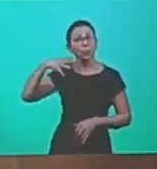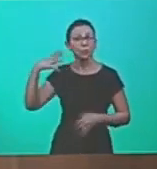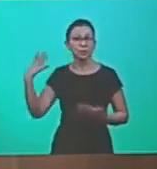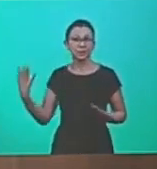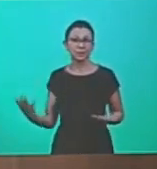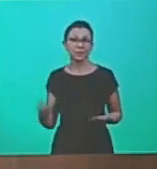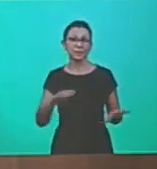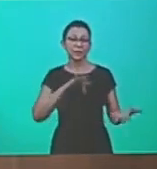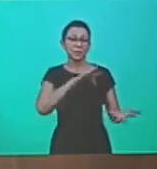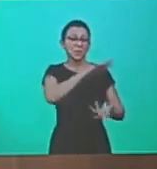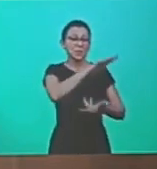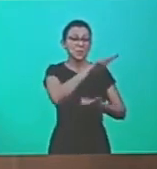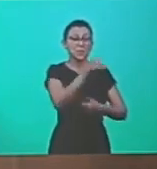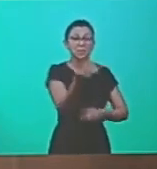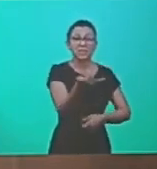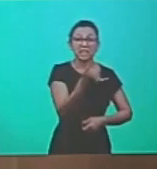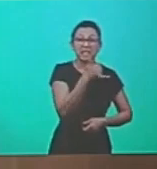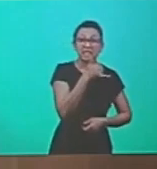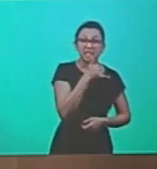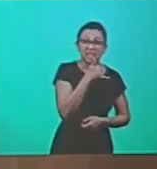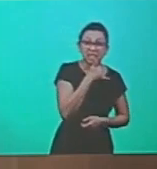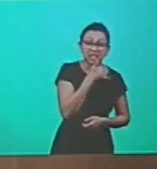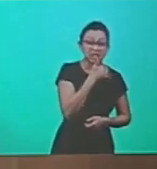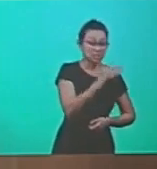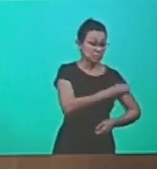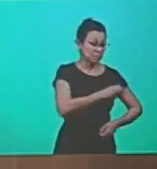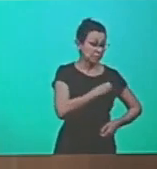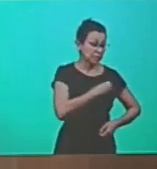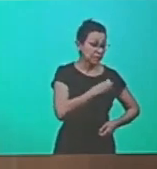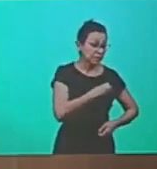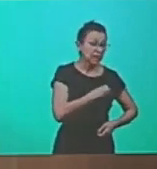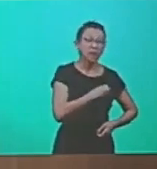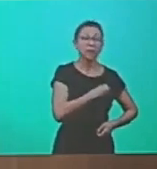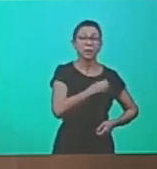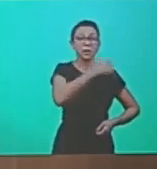The world is in darkness. The world